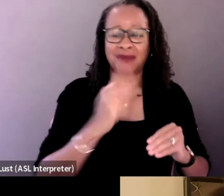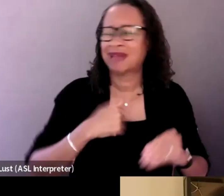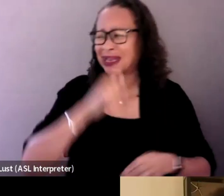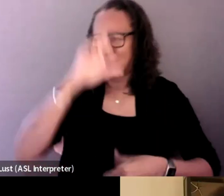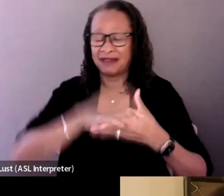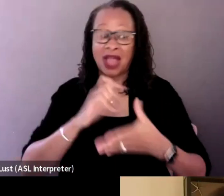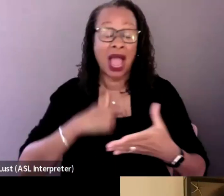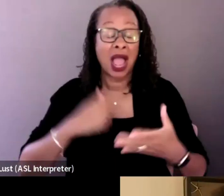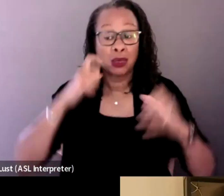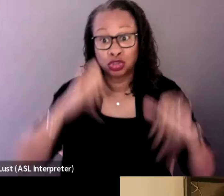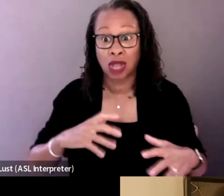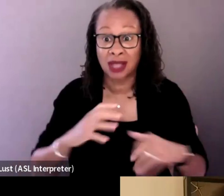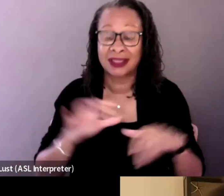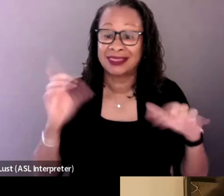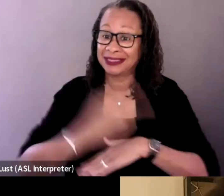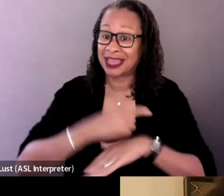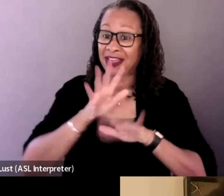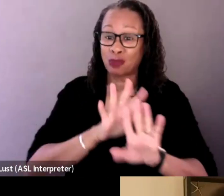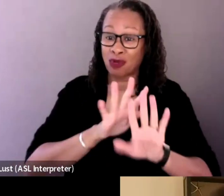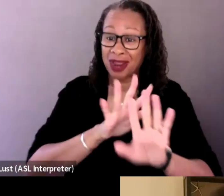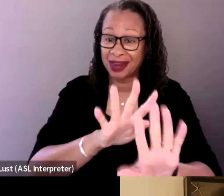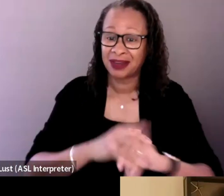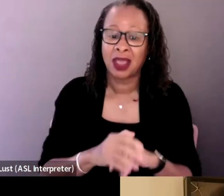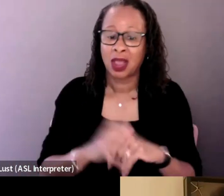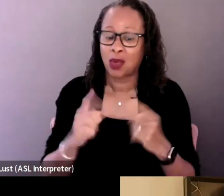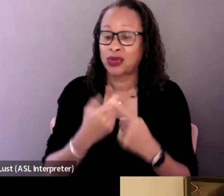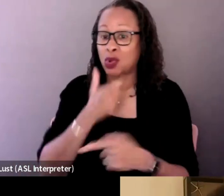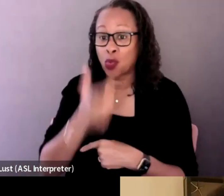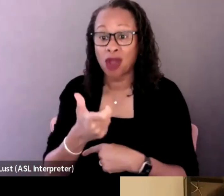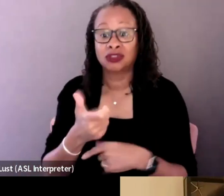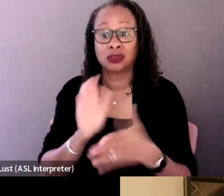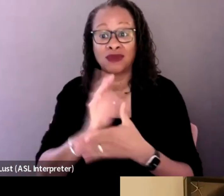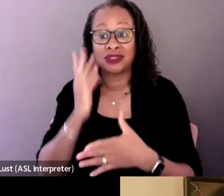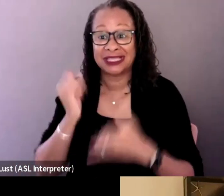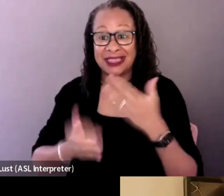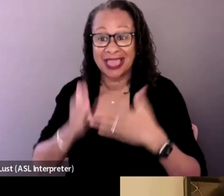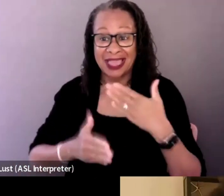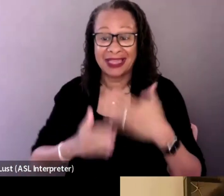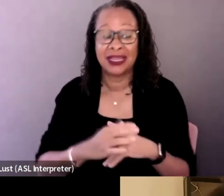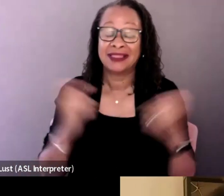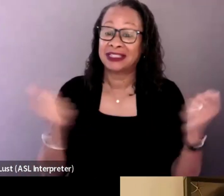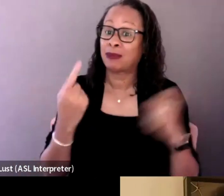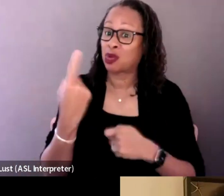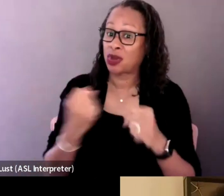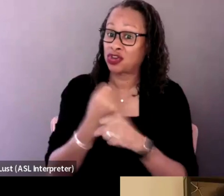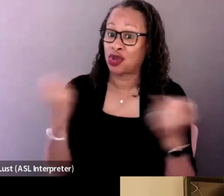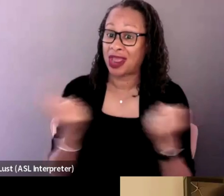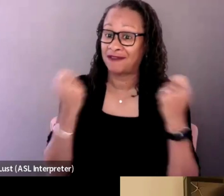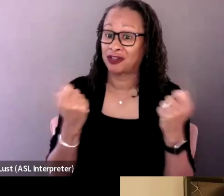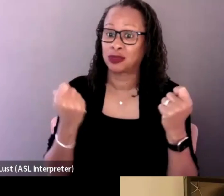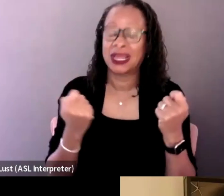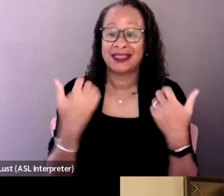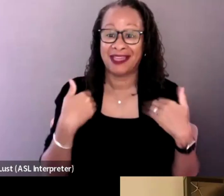was shocked the day of the parade, like anyone who would watch the movie there is at the end, the parade when they celebrate the 1 year anniversary, and watching